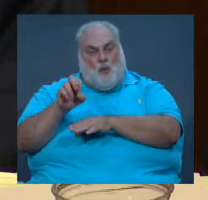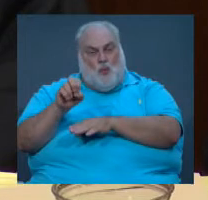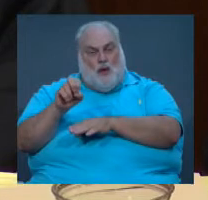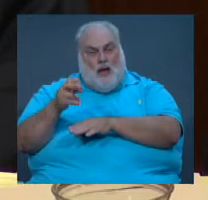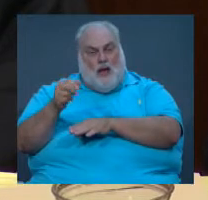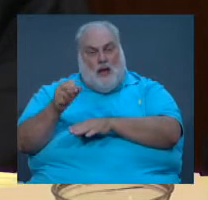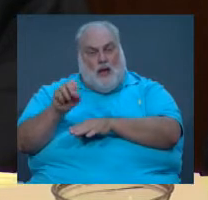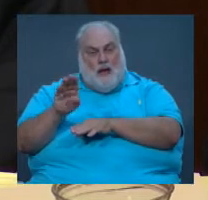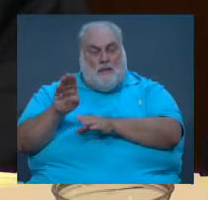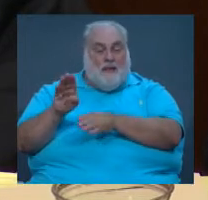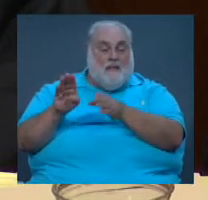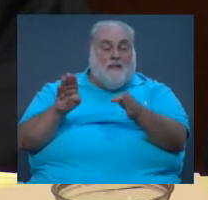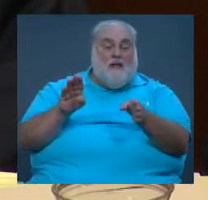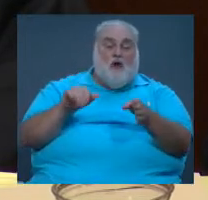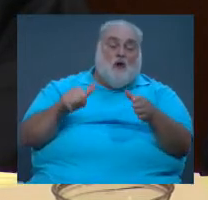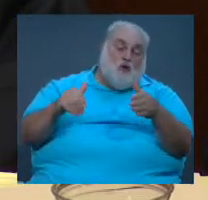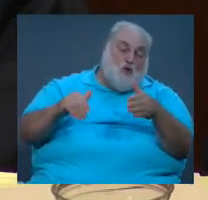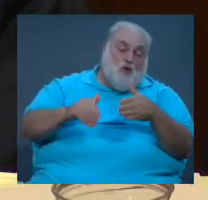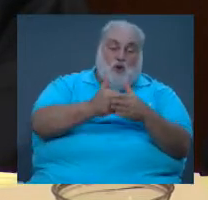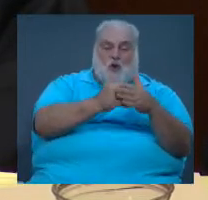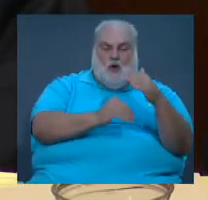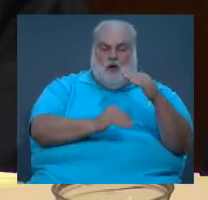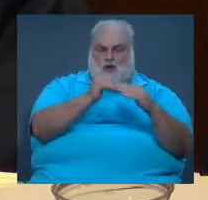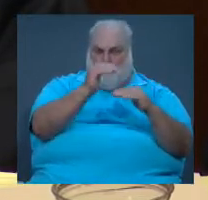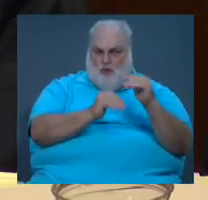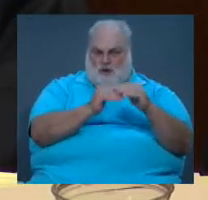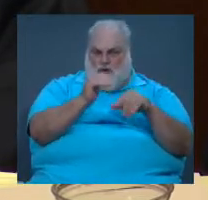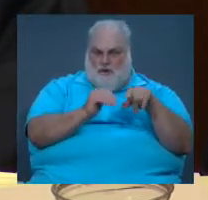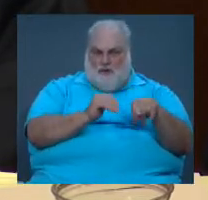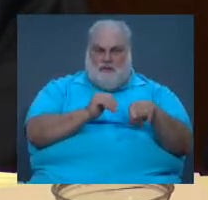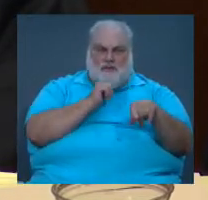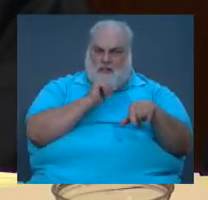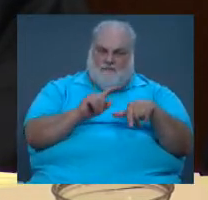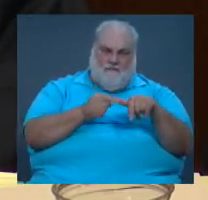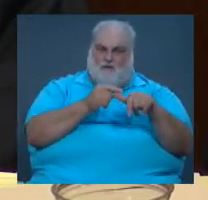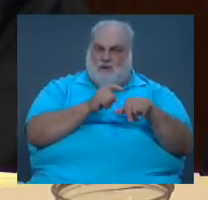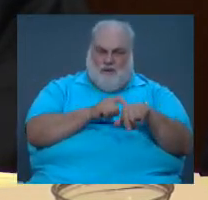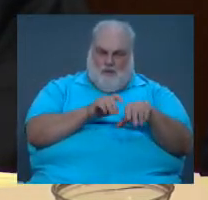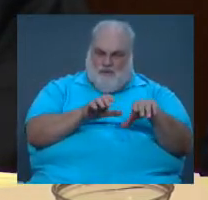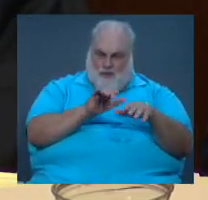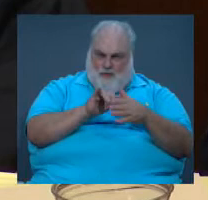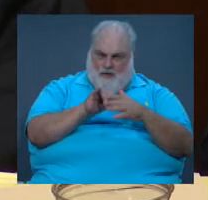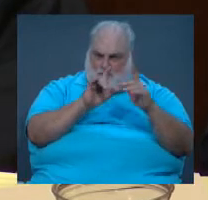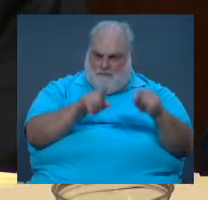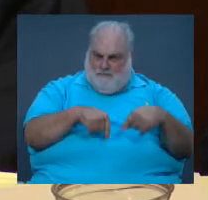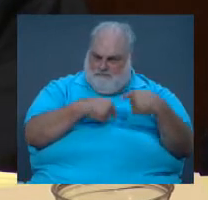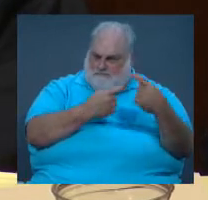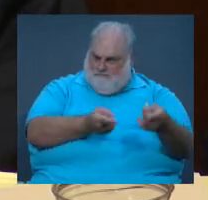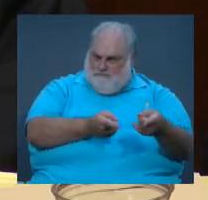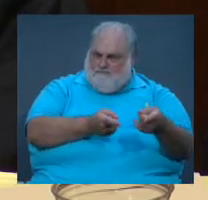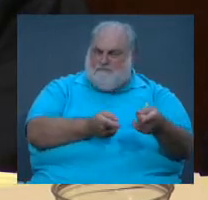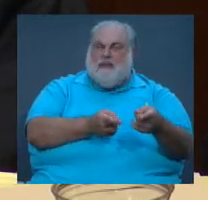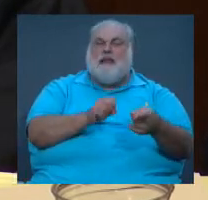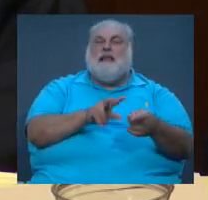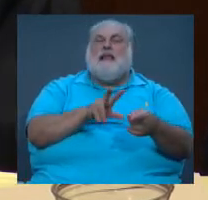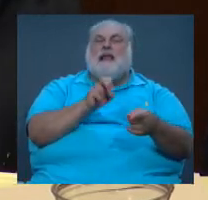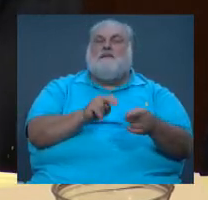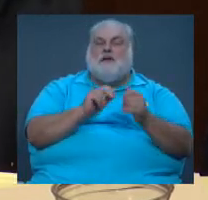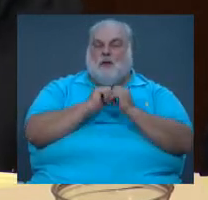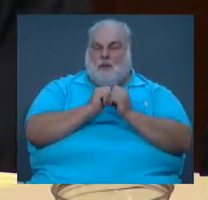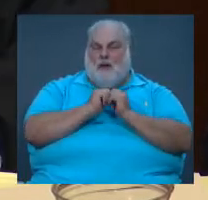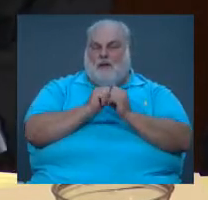new construction, and we just felt, and this isn't the first time we've done this. We've been doing it throughout the process, even with the